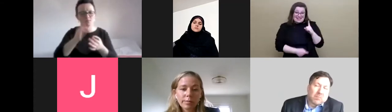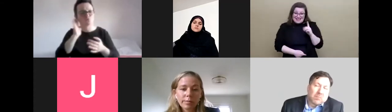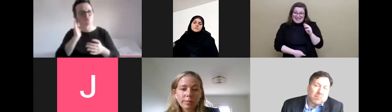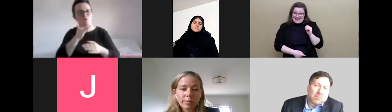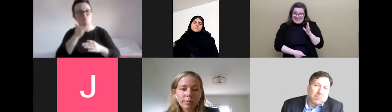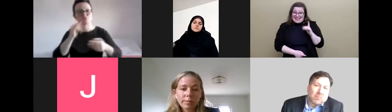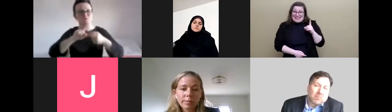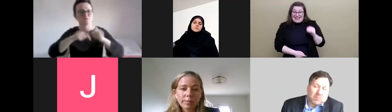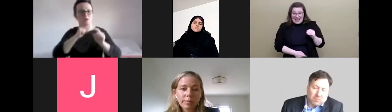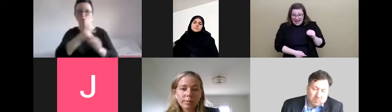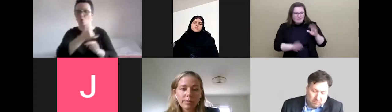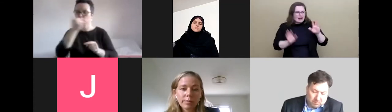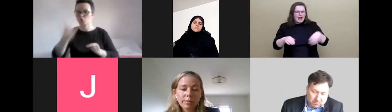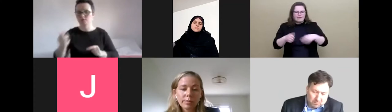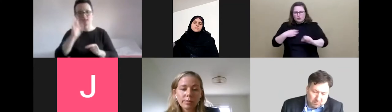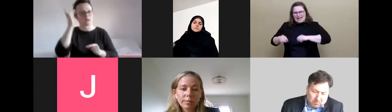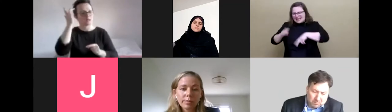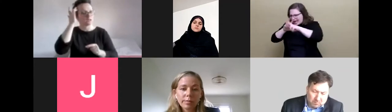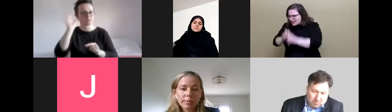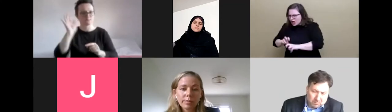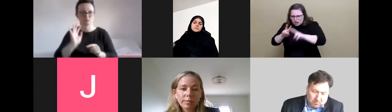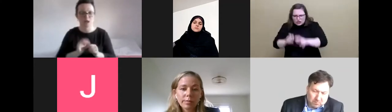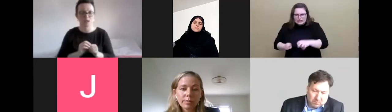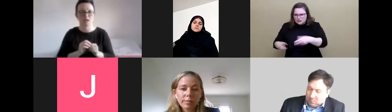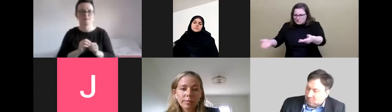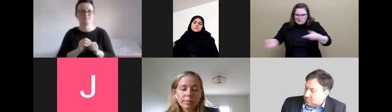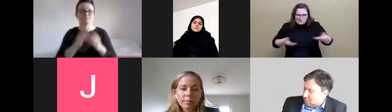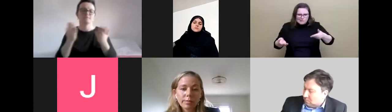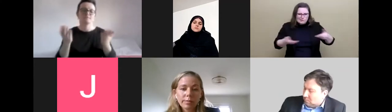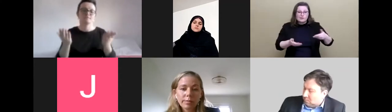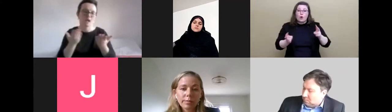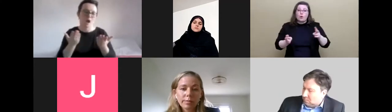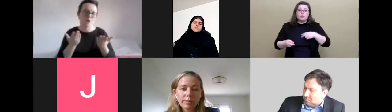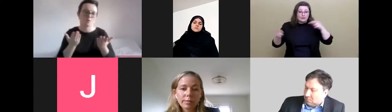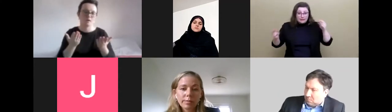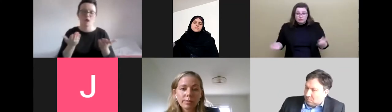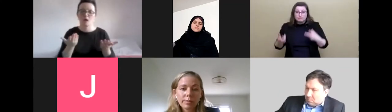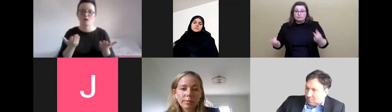some analysis, we heard many things that we didn't know before.